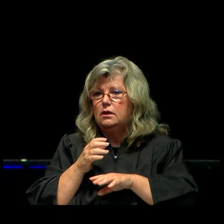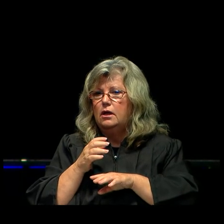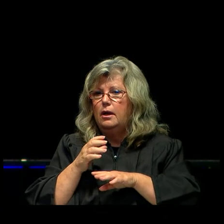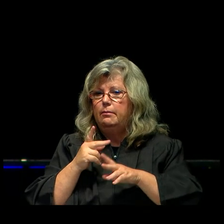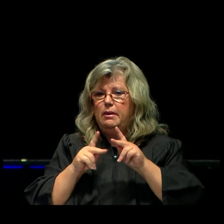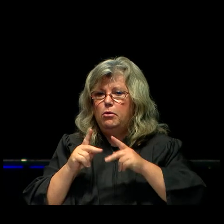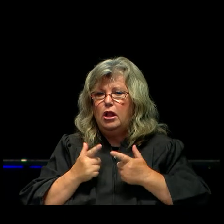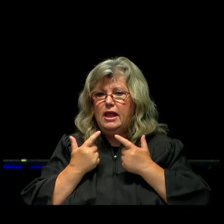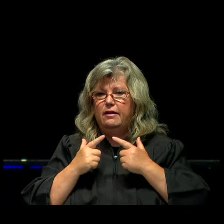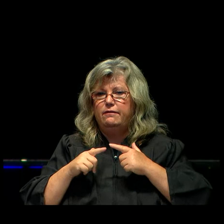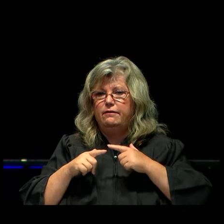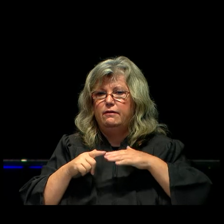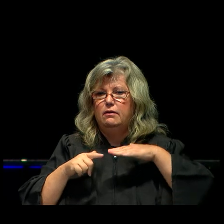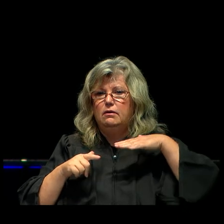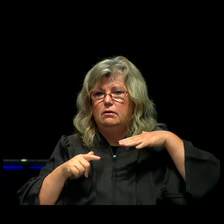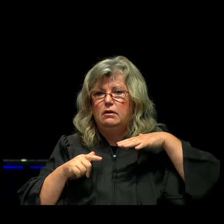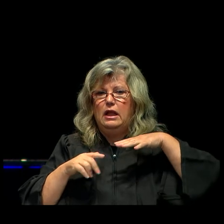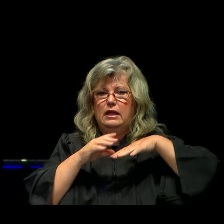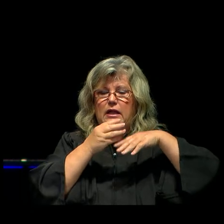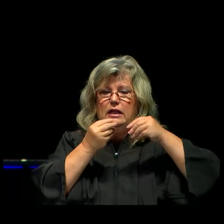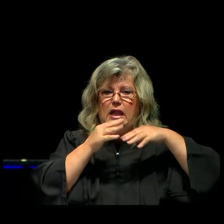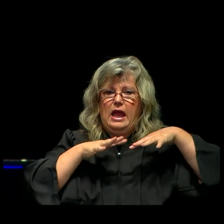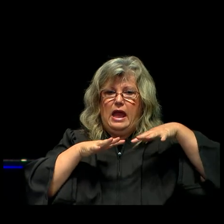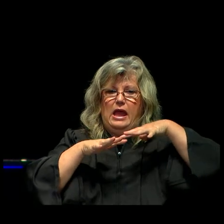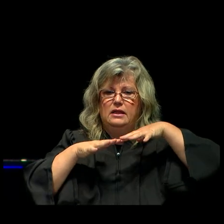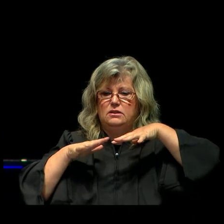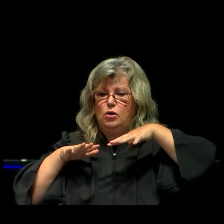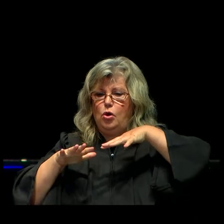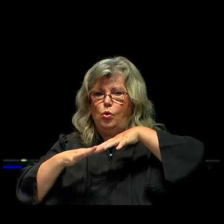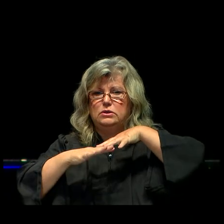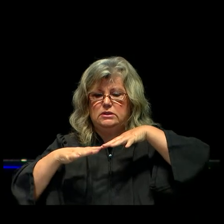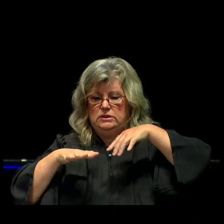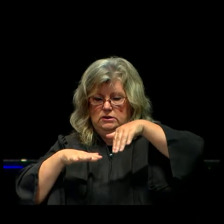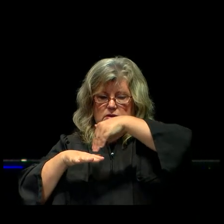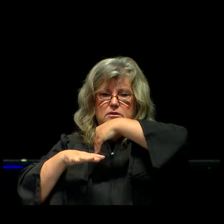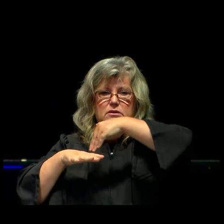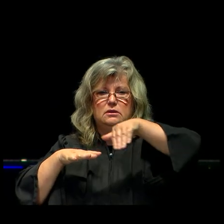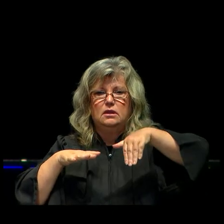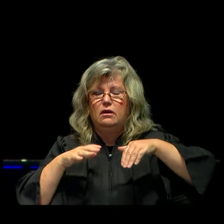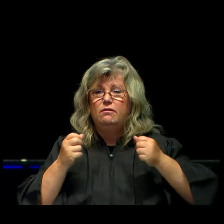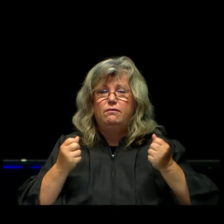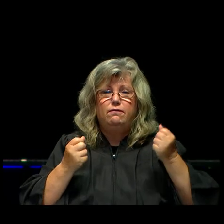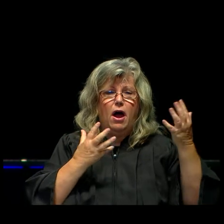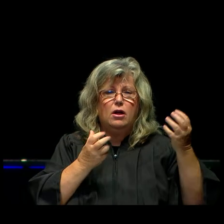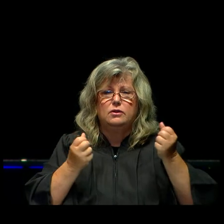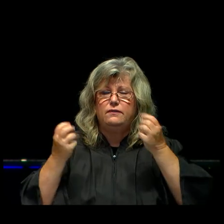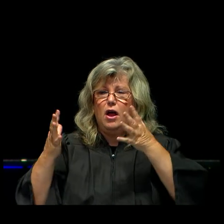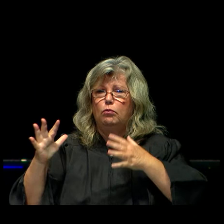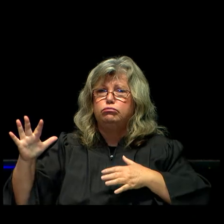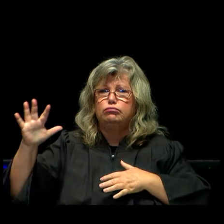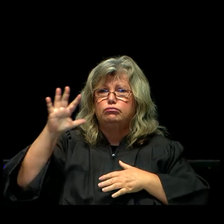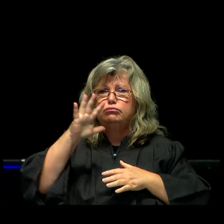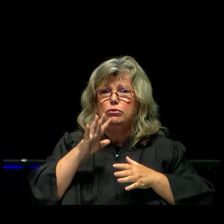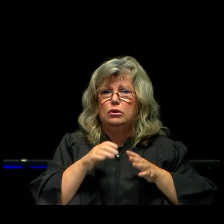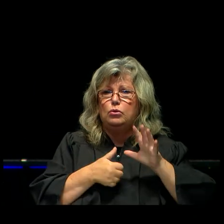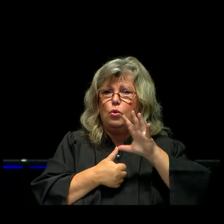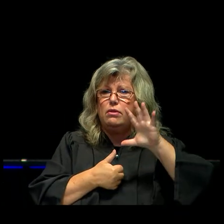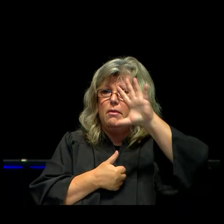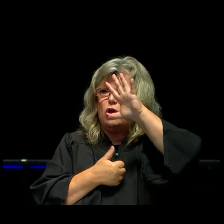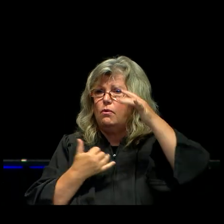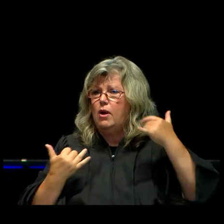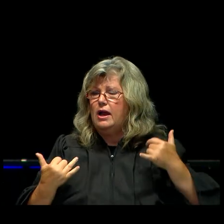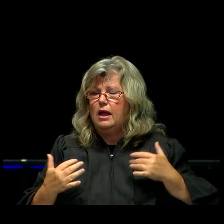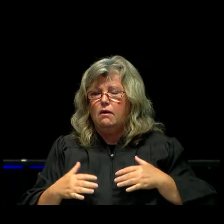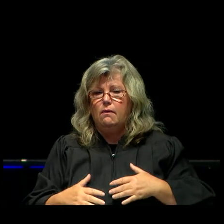people. We've been seeing fires all over the place, all over the North America right now. And so there's